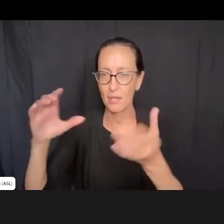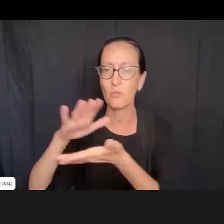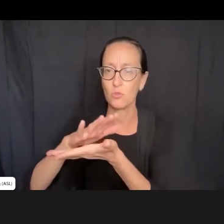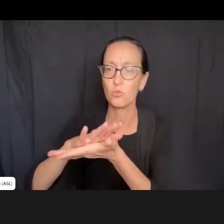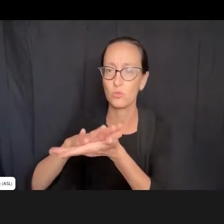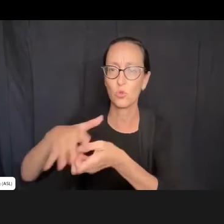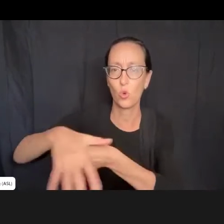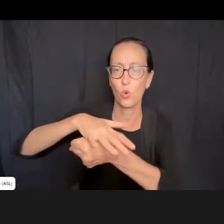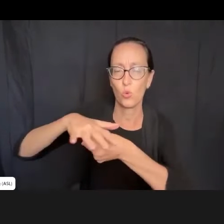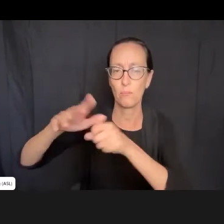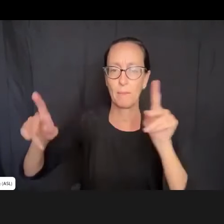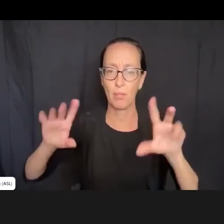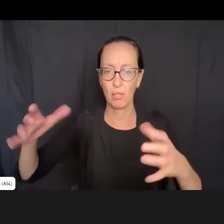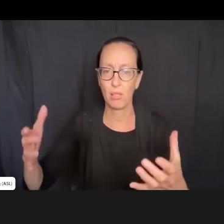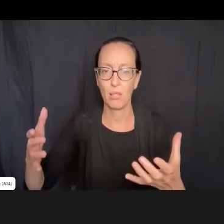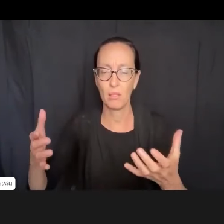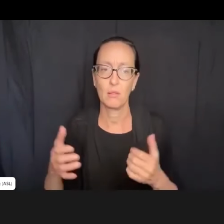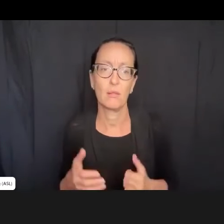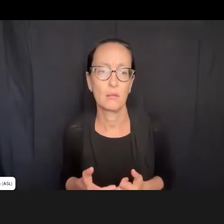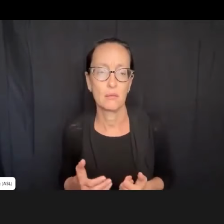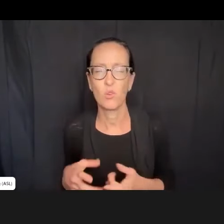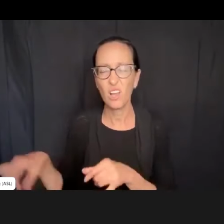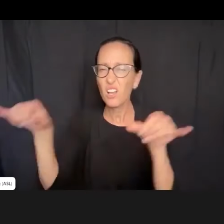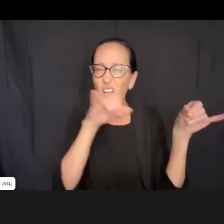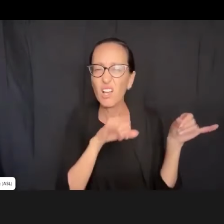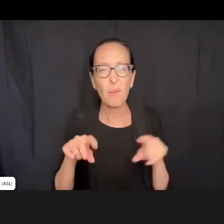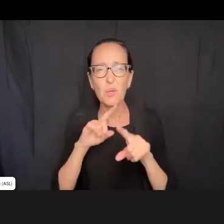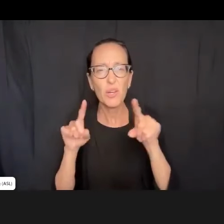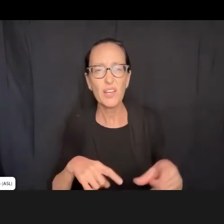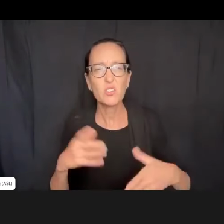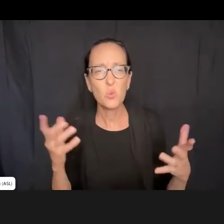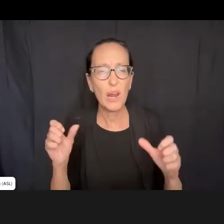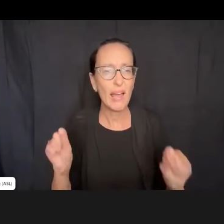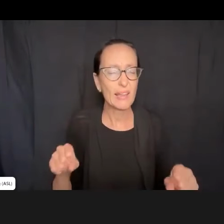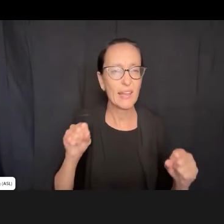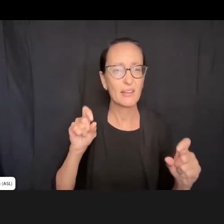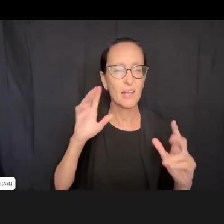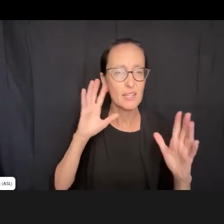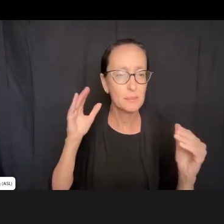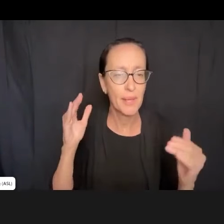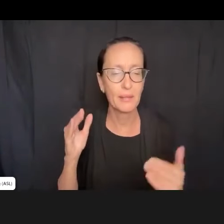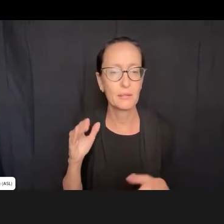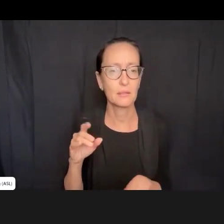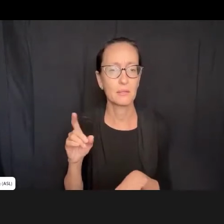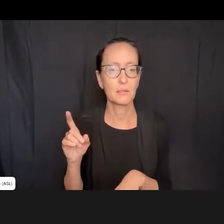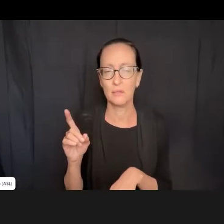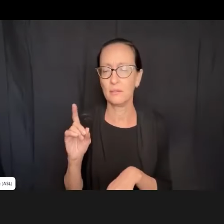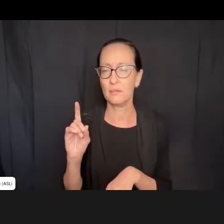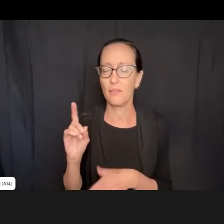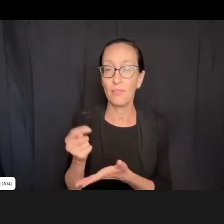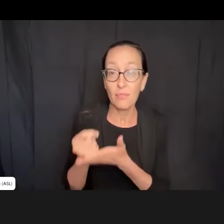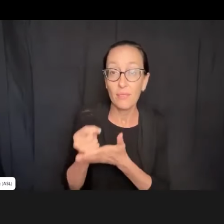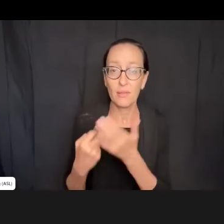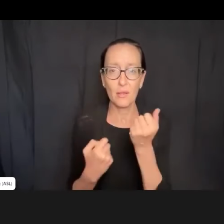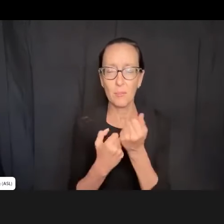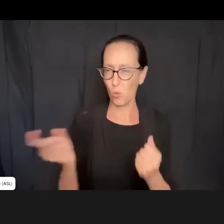on what are some of those common reactions to be expected? Where can you find those interventions and supports? And this would be where we are